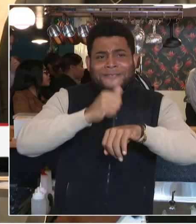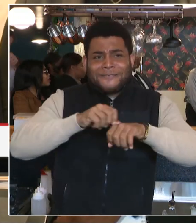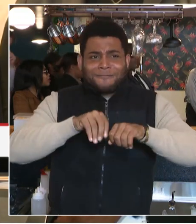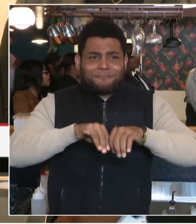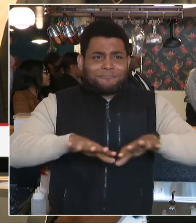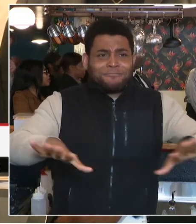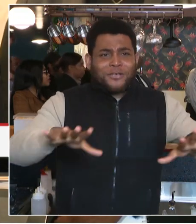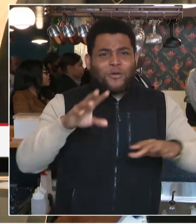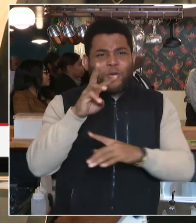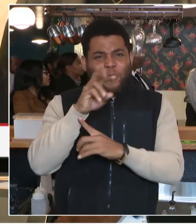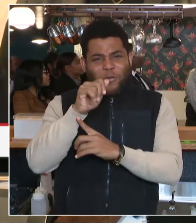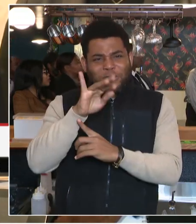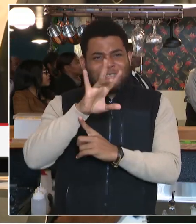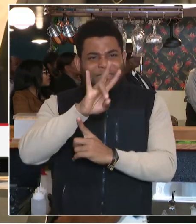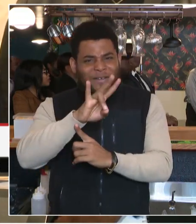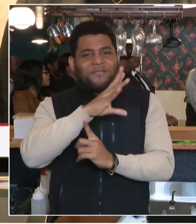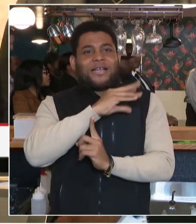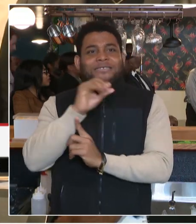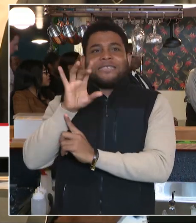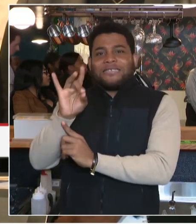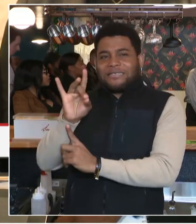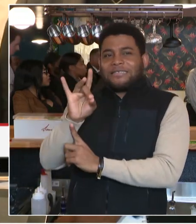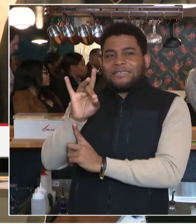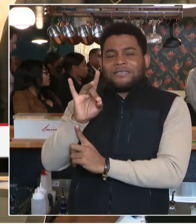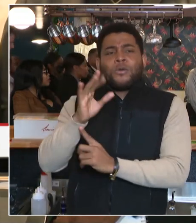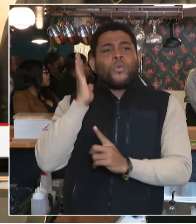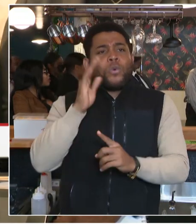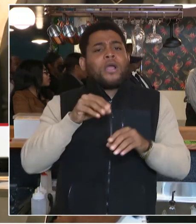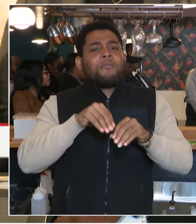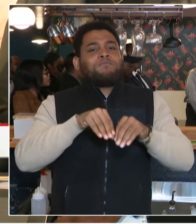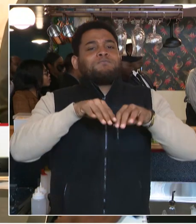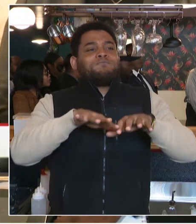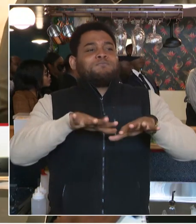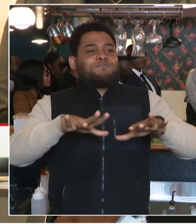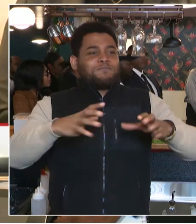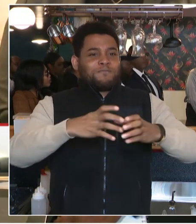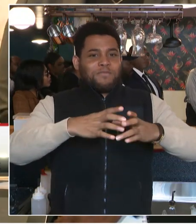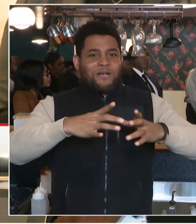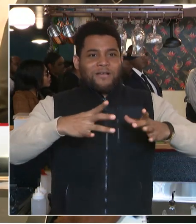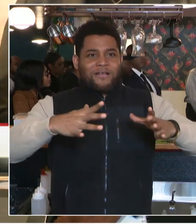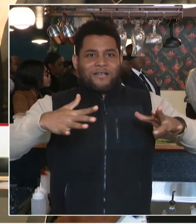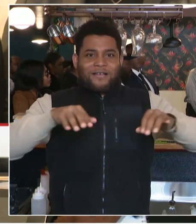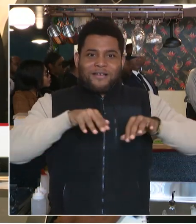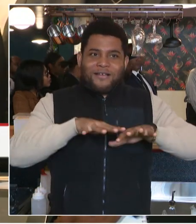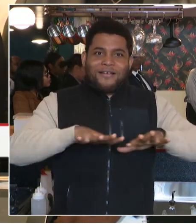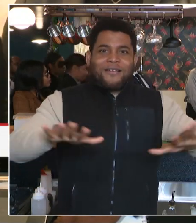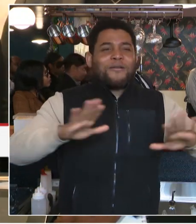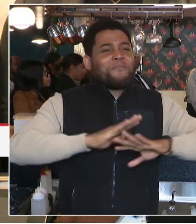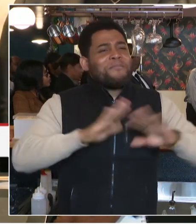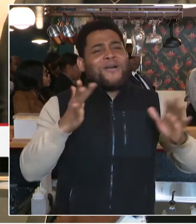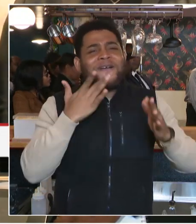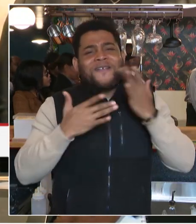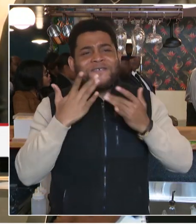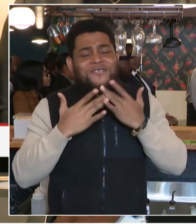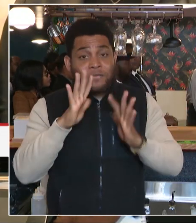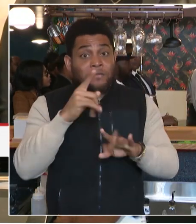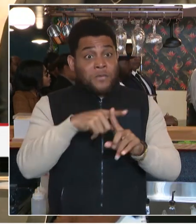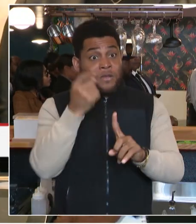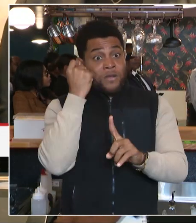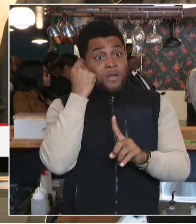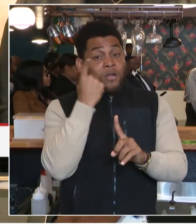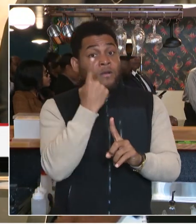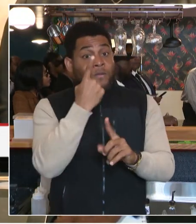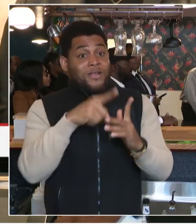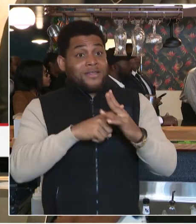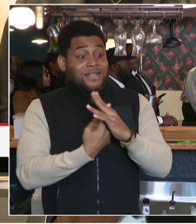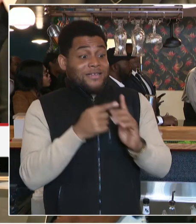the communities they serve. Because when there's one restaurant or business and another, it starts to feed itself, because as people come